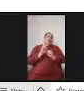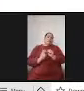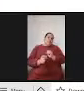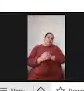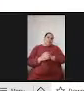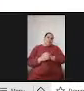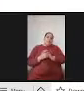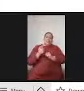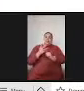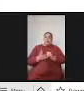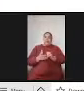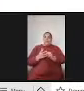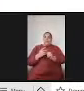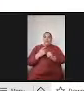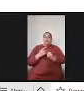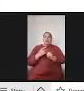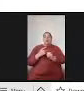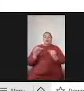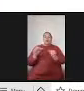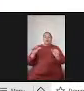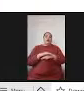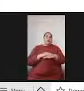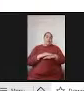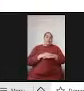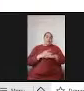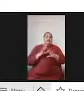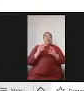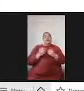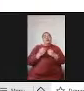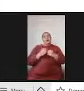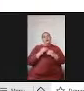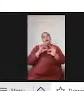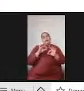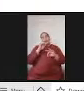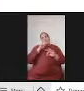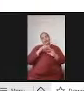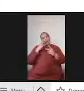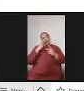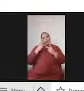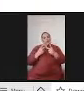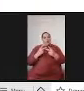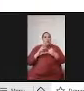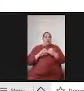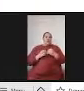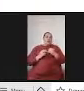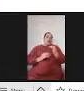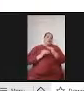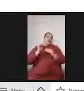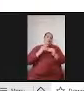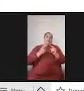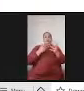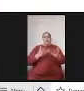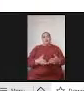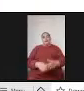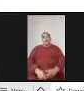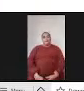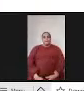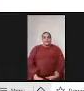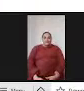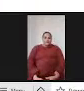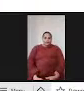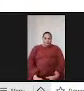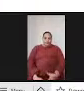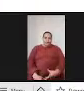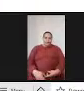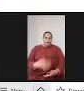Speaker said back to basics. It's maybe something that we need to look at and try to build from there. Thank you very